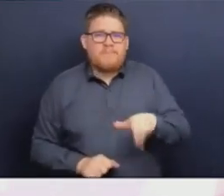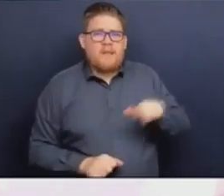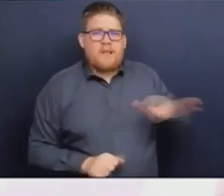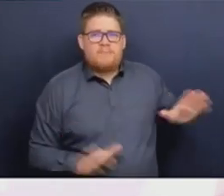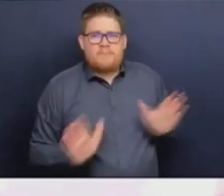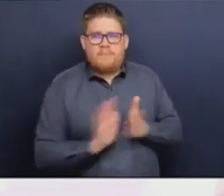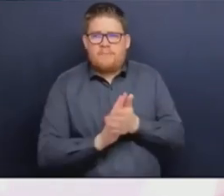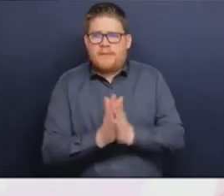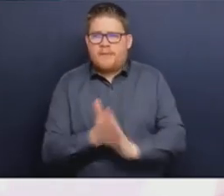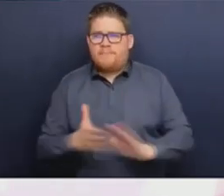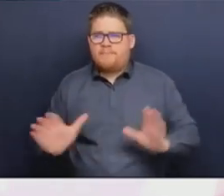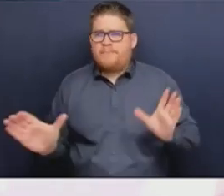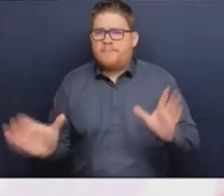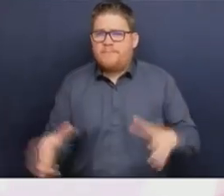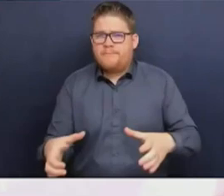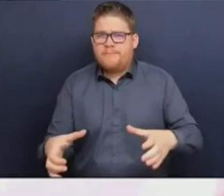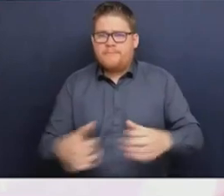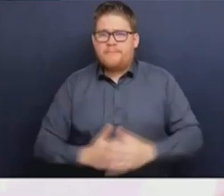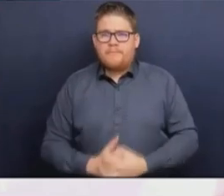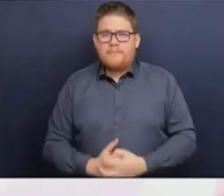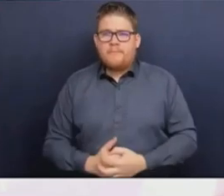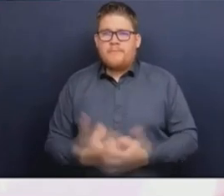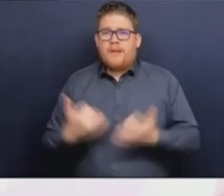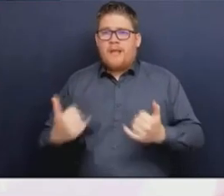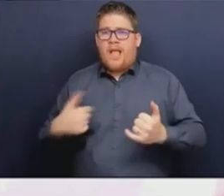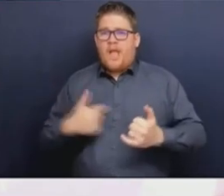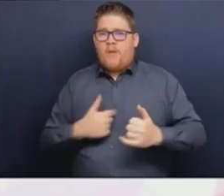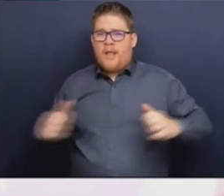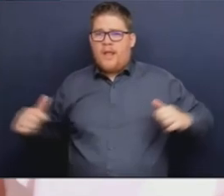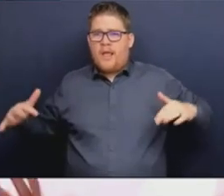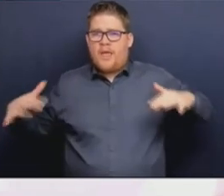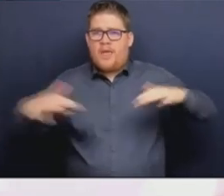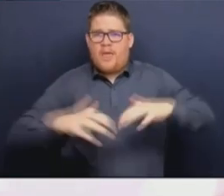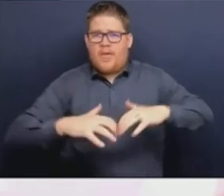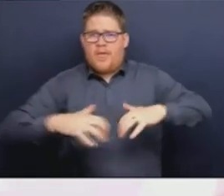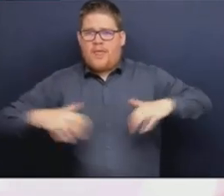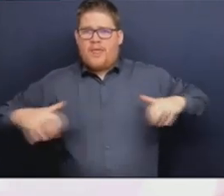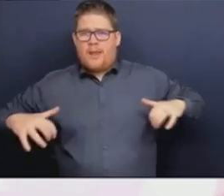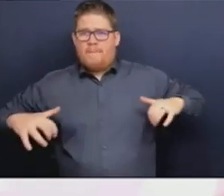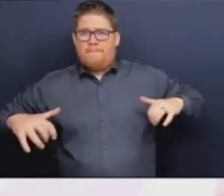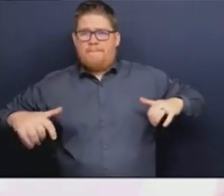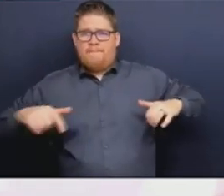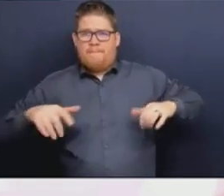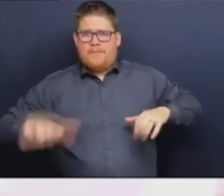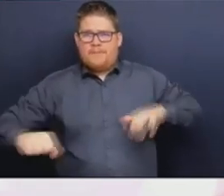are reclaiming this space, and that's what I'm saying, this legislation